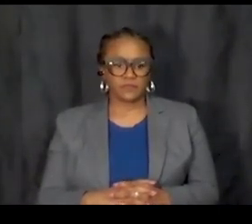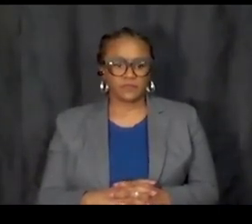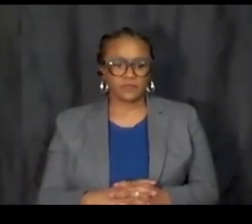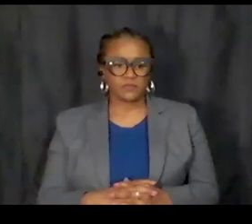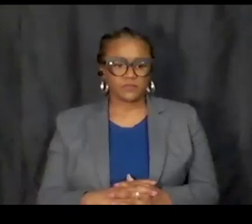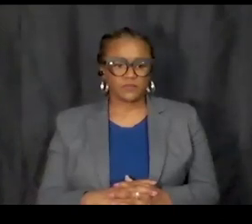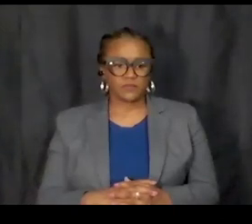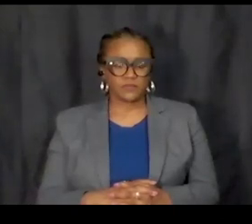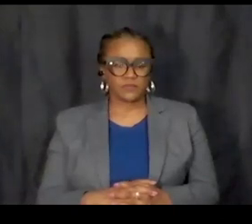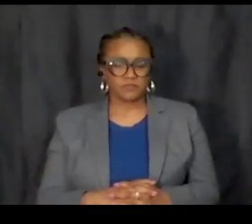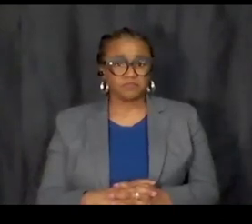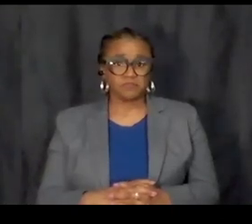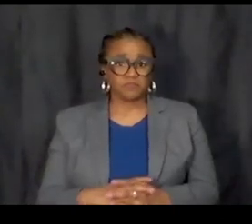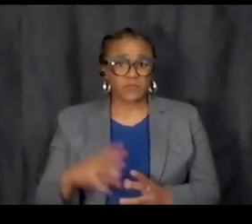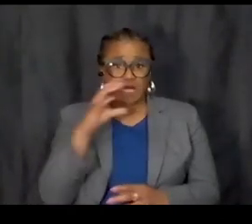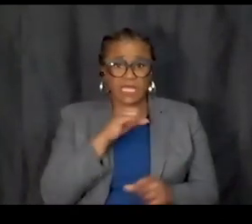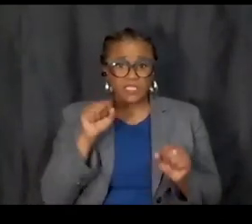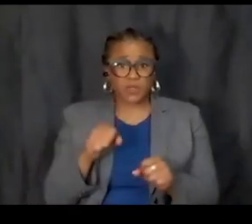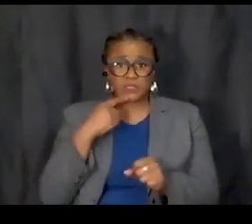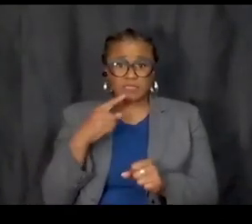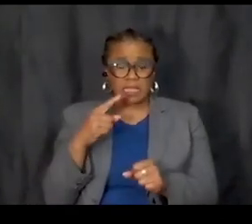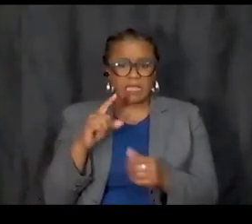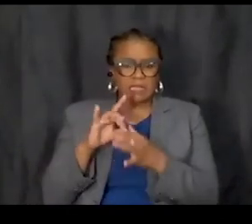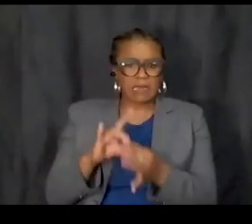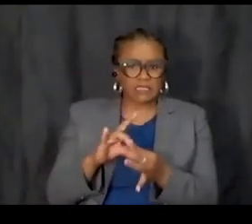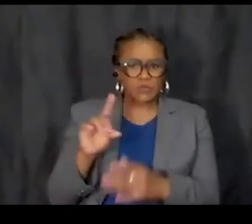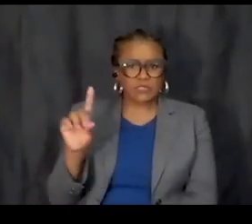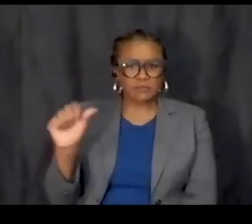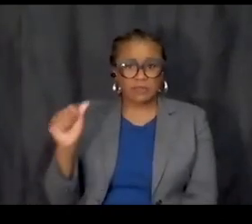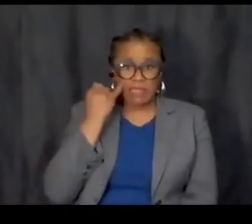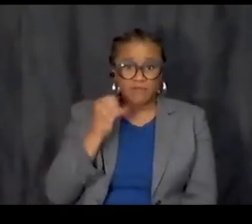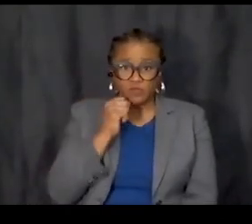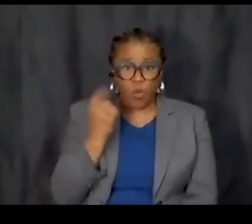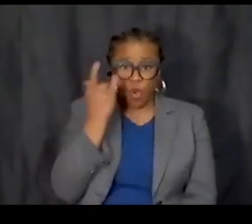Well, I guess I could say around disability, especially if you don't look disabled,